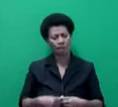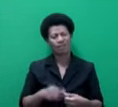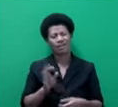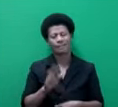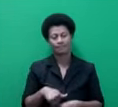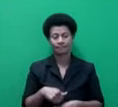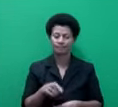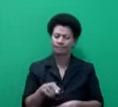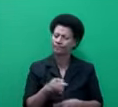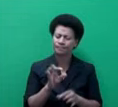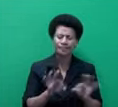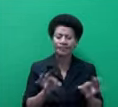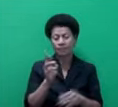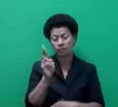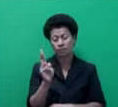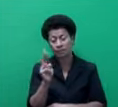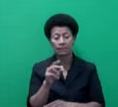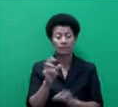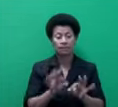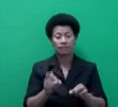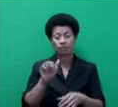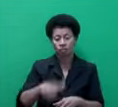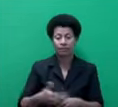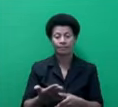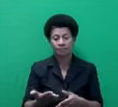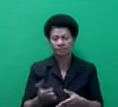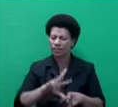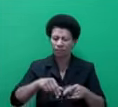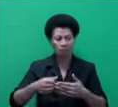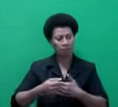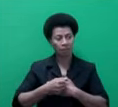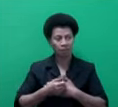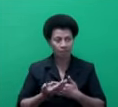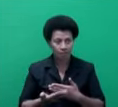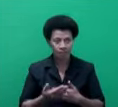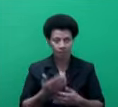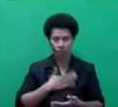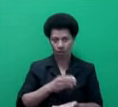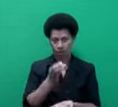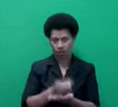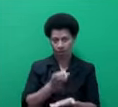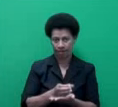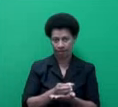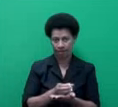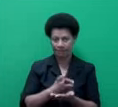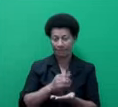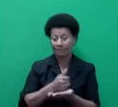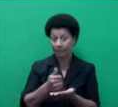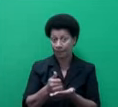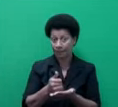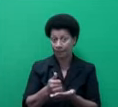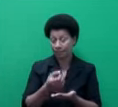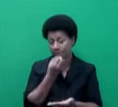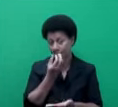this is unrepresentative and it's not right and everything is skewed. And I want to correct some of the numbers that have actually come